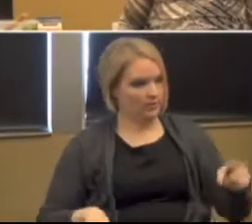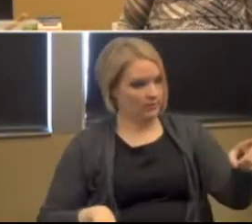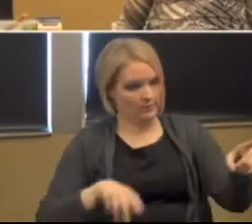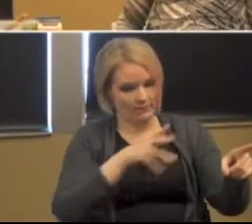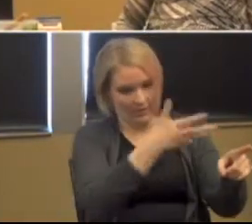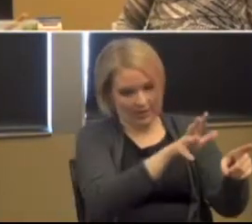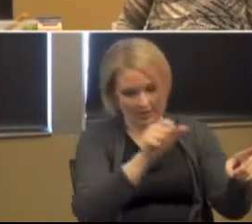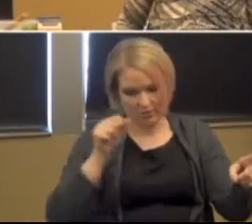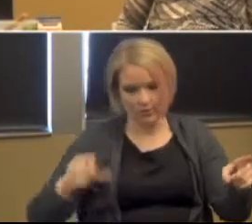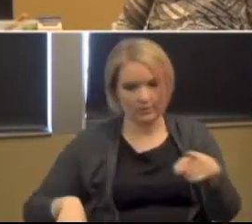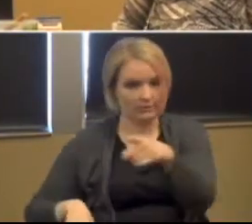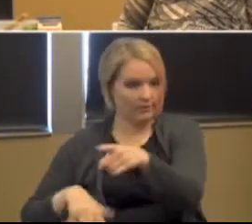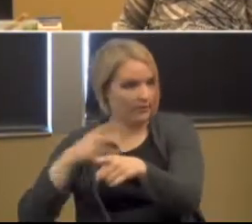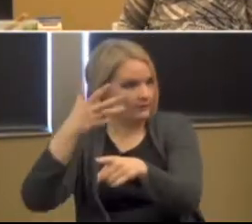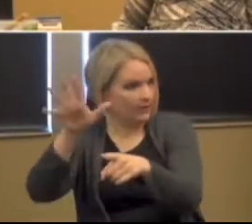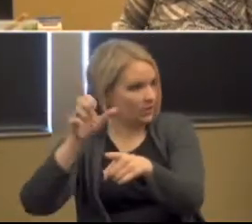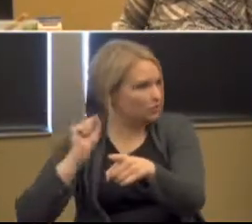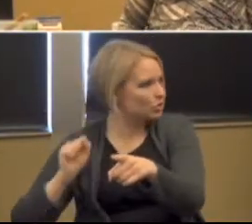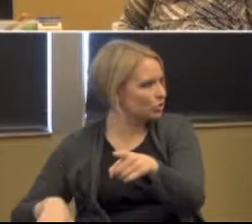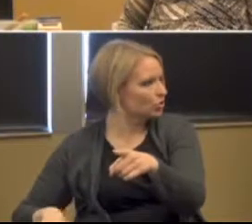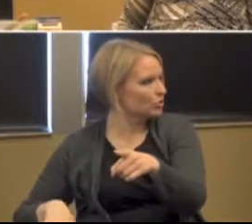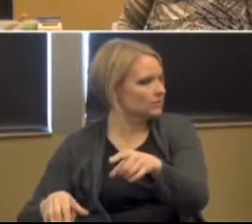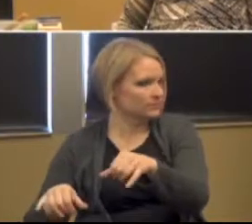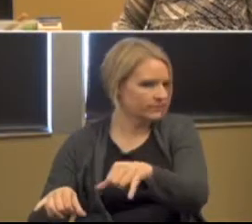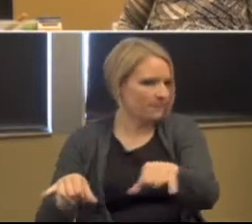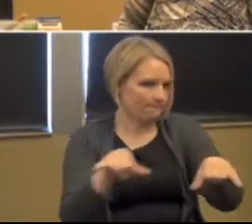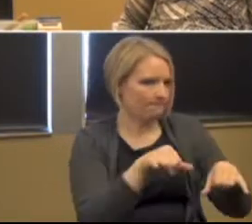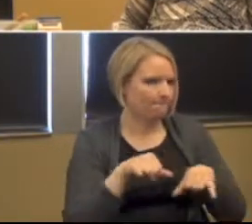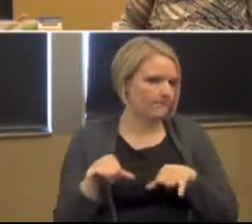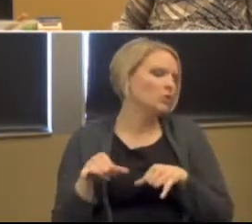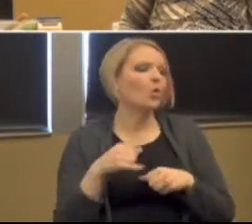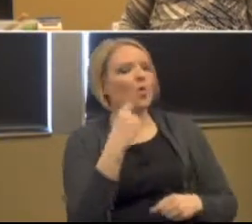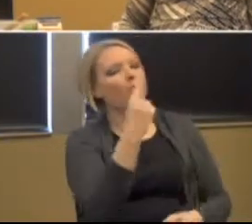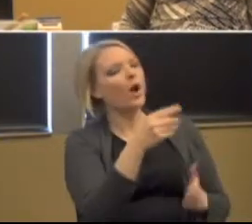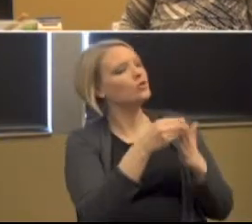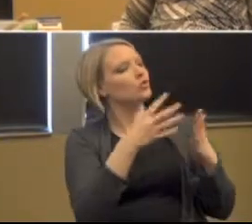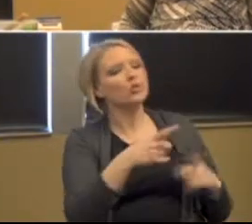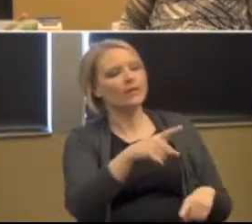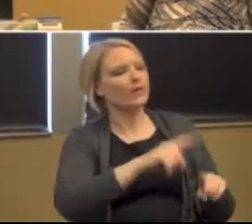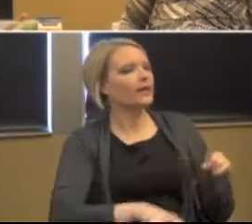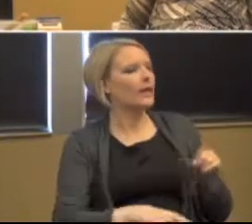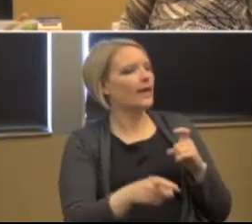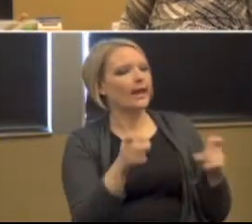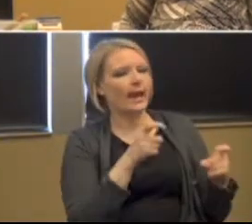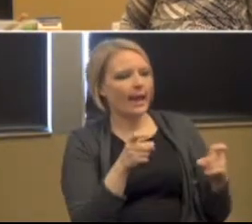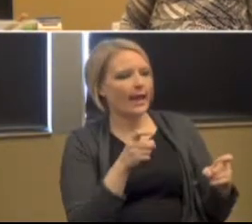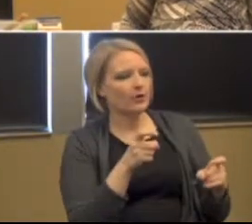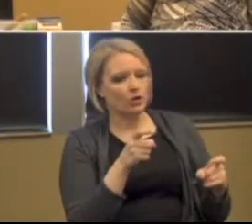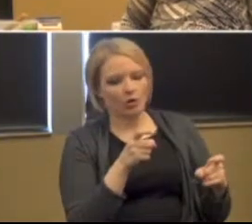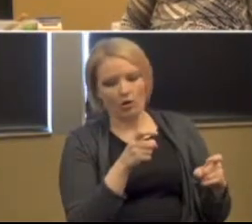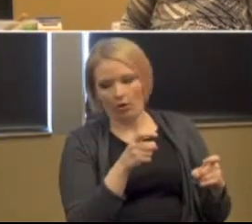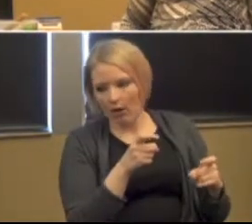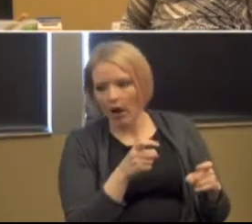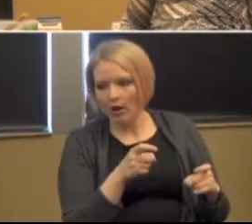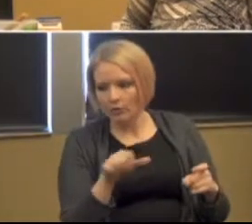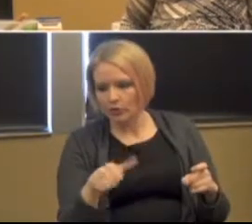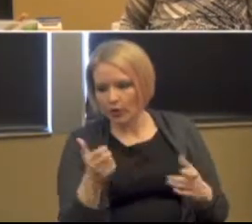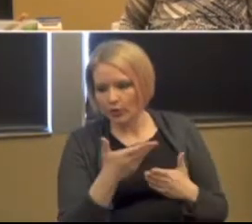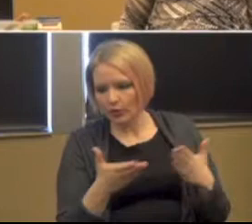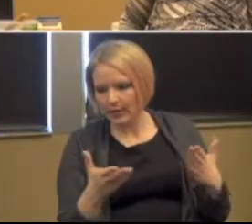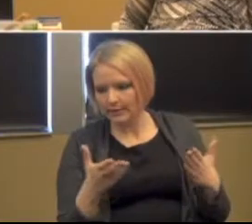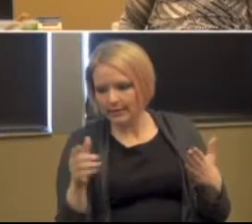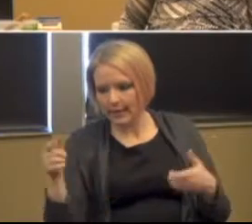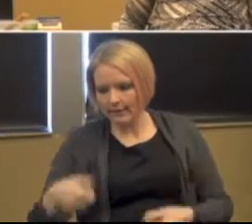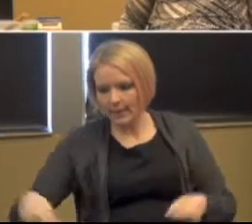which student. And I would specifically order your students, so the one who can't handle, if there's something else in that basket, Yeah. always gets to